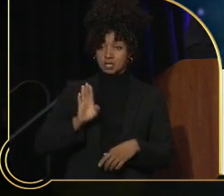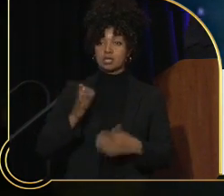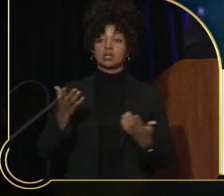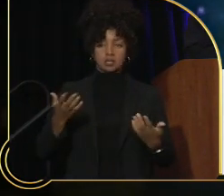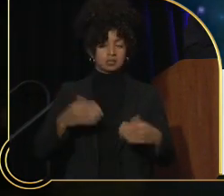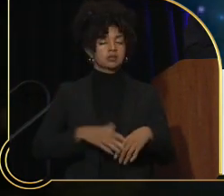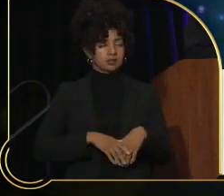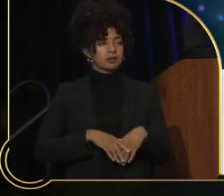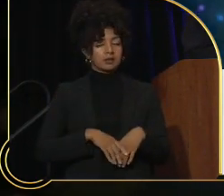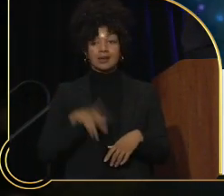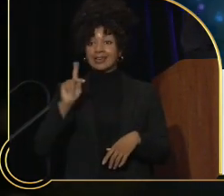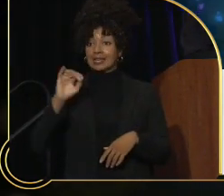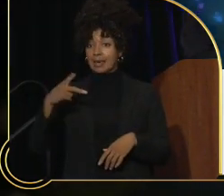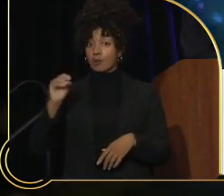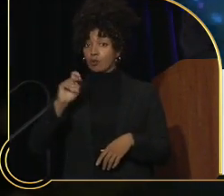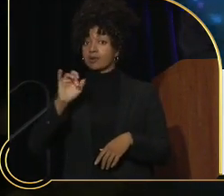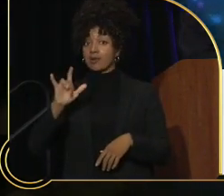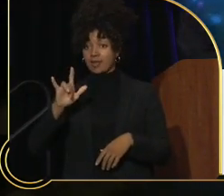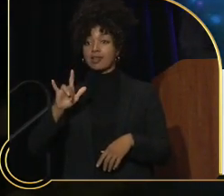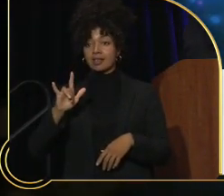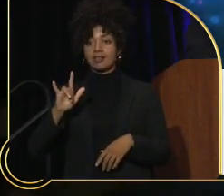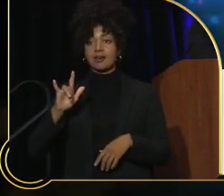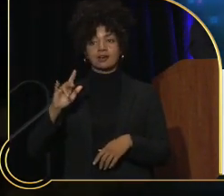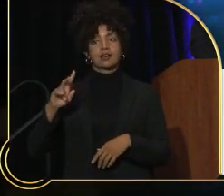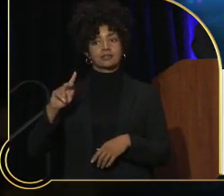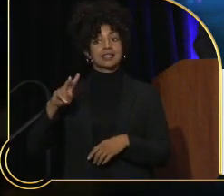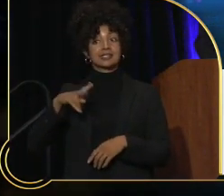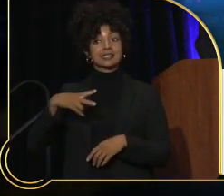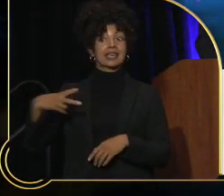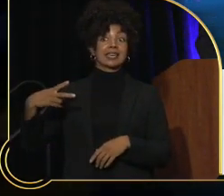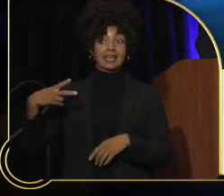my lifetime, I think you all guess who was the greatest,